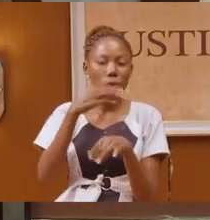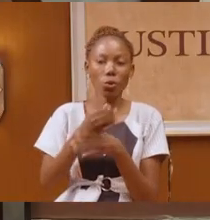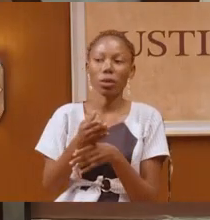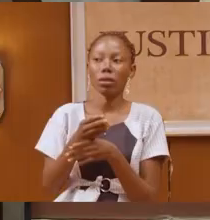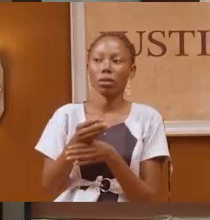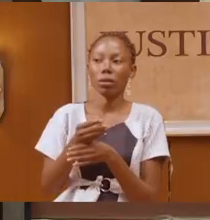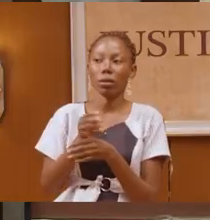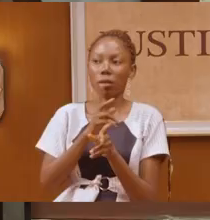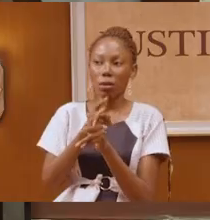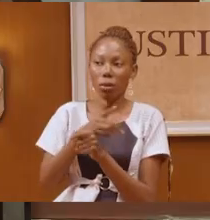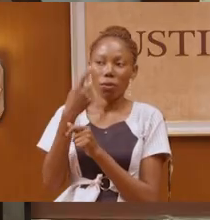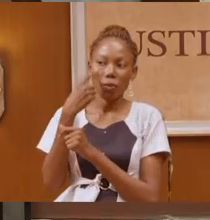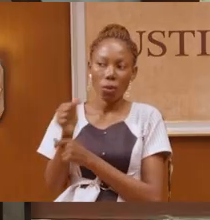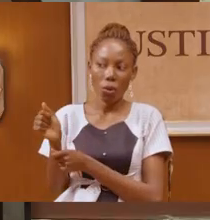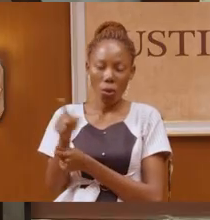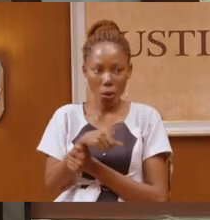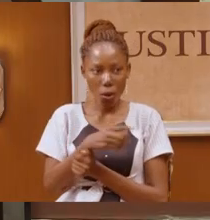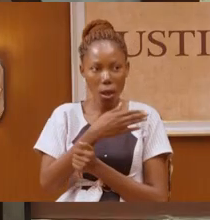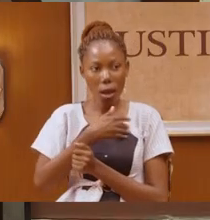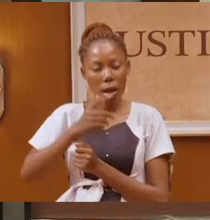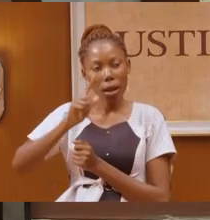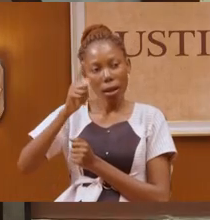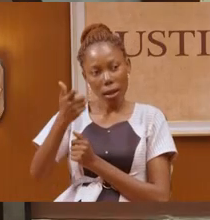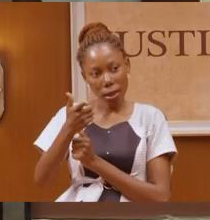you. Then over time,